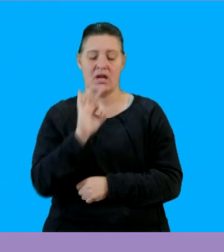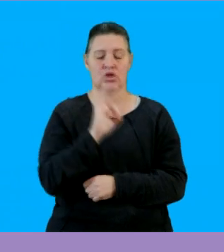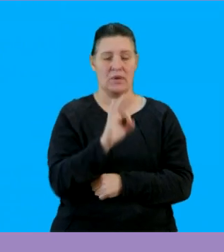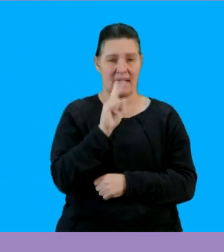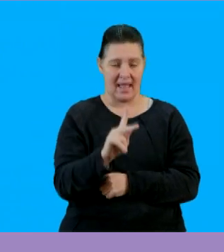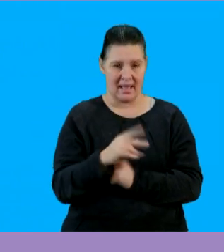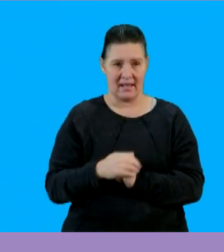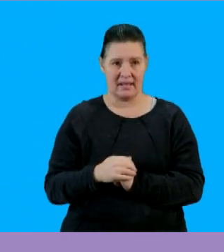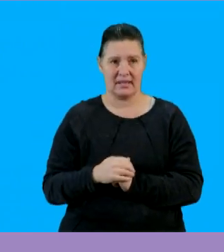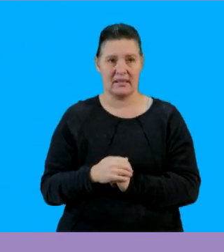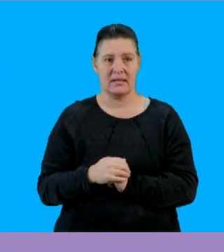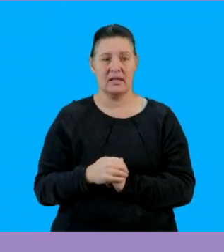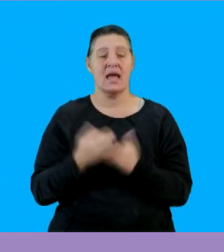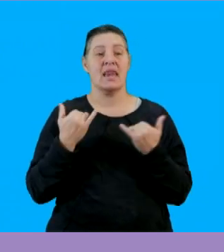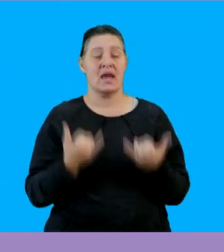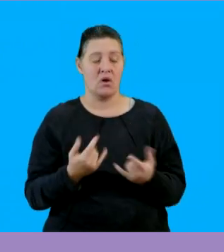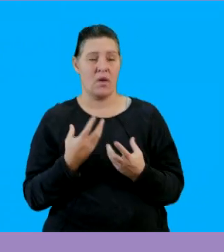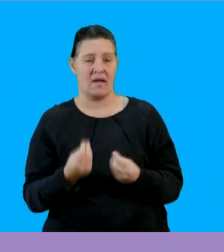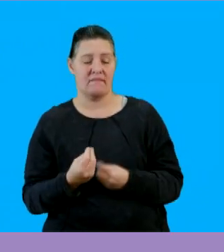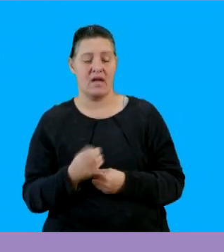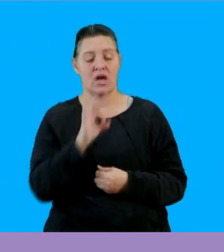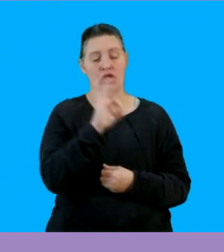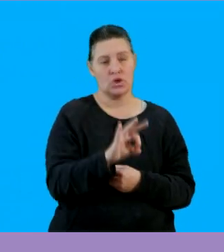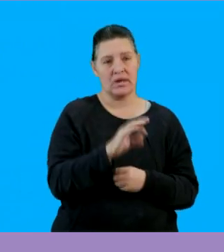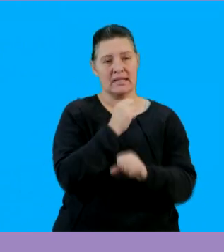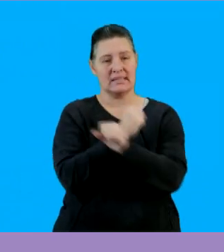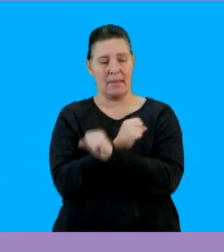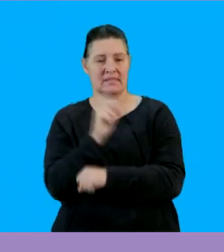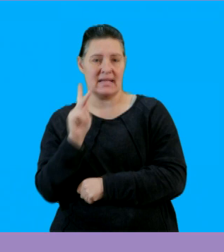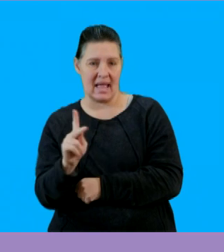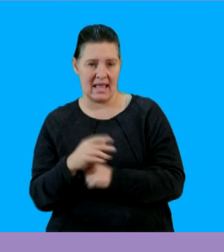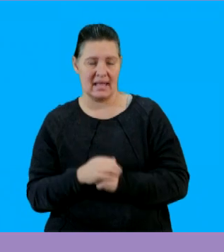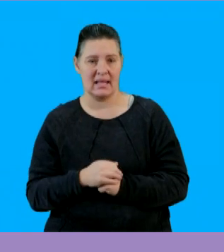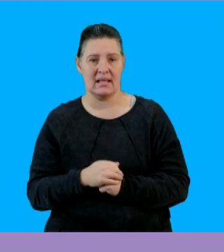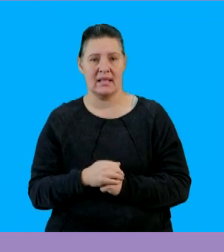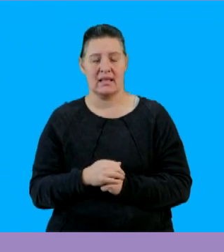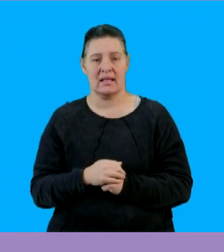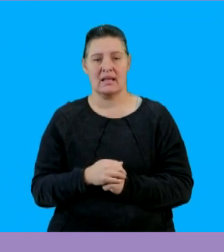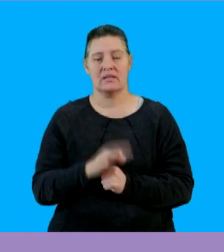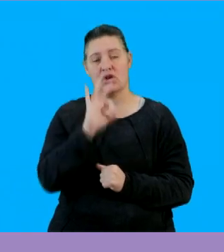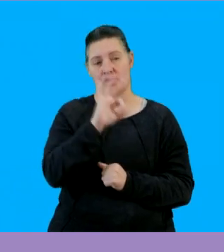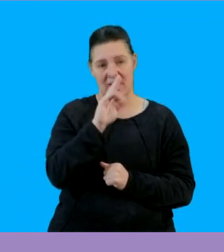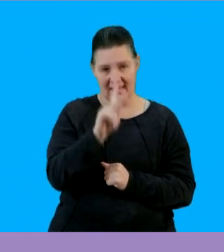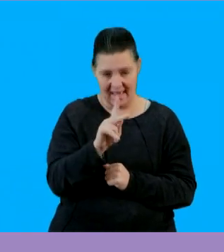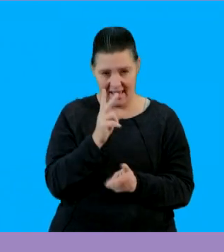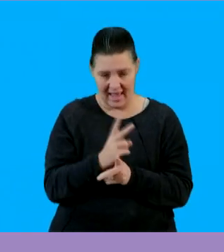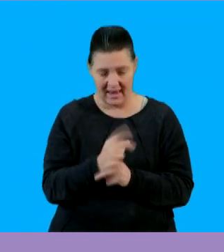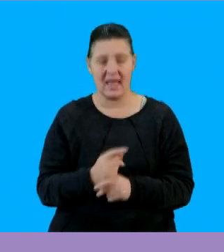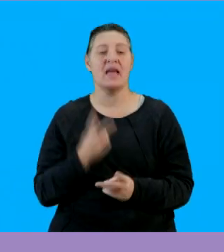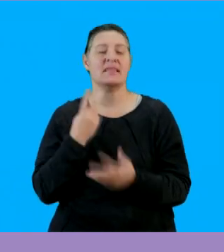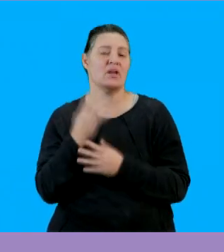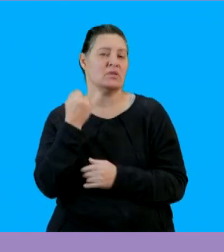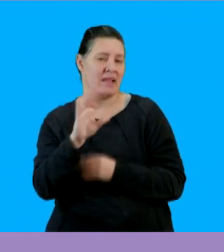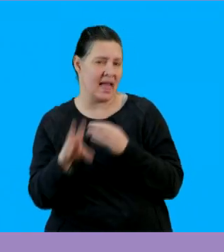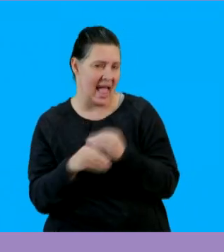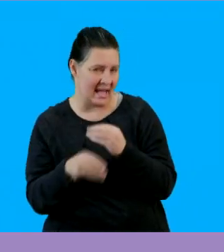multiplied by k, that is 3k. Then we have 3 multiplied by k, again that is